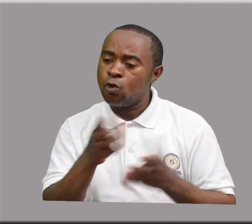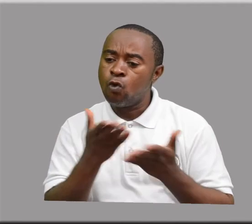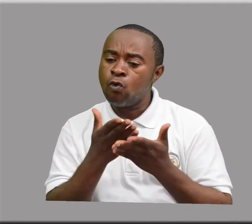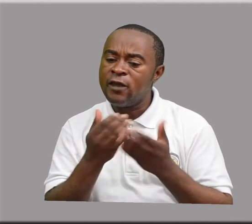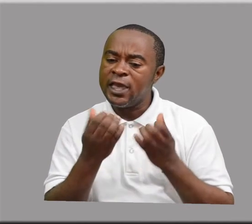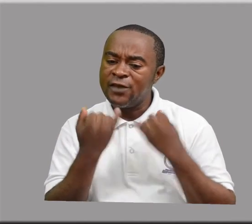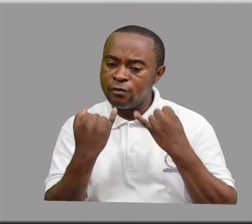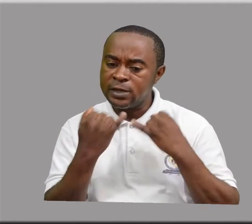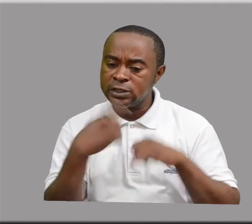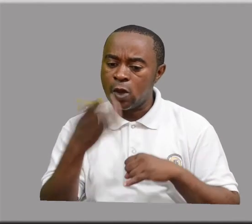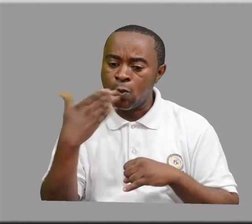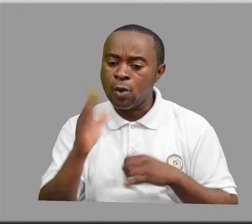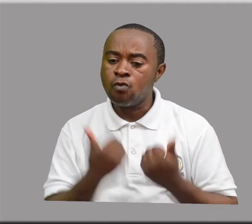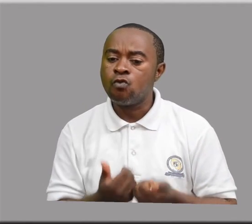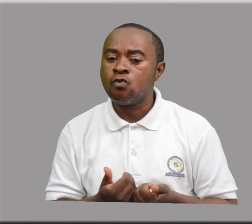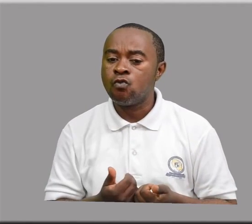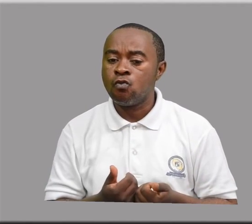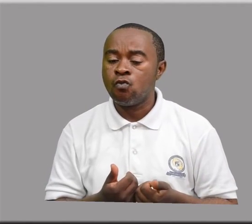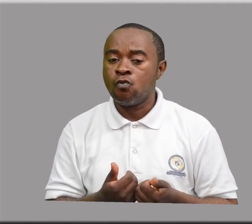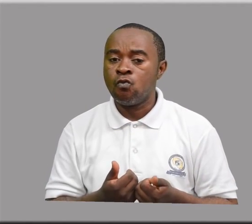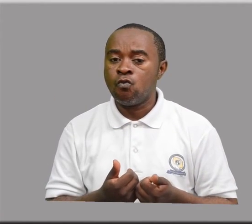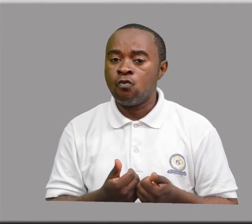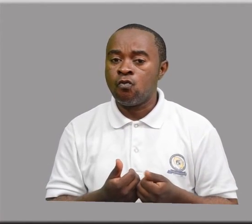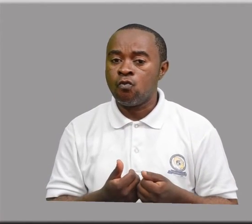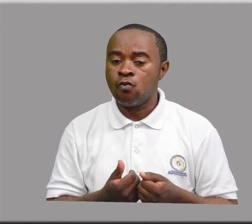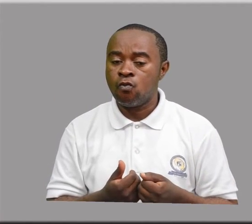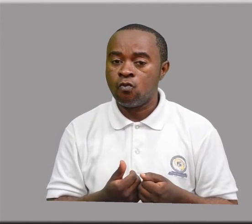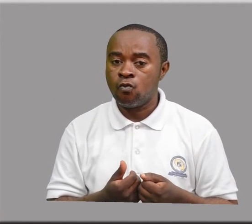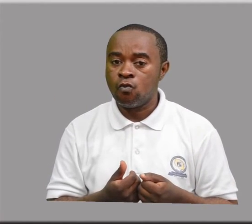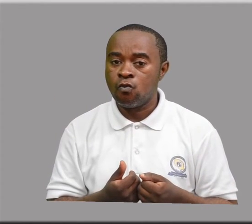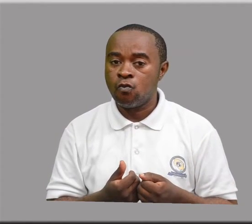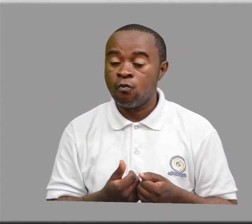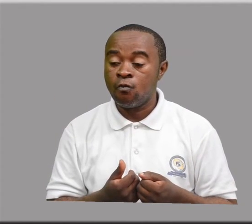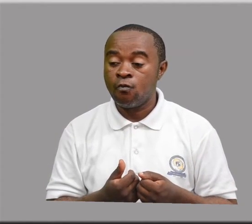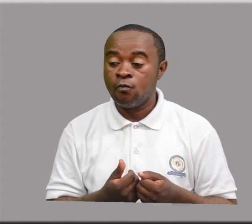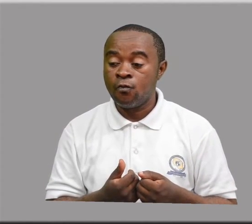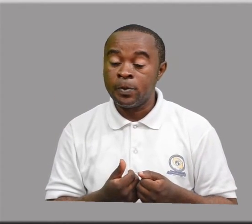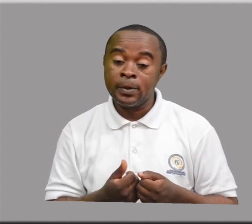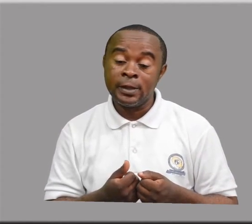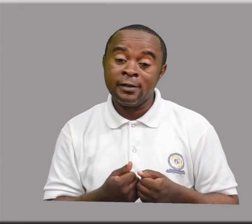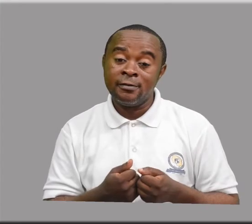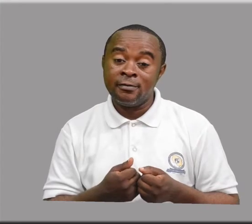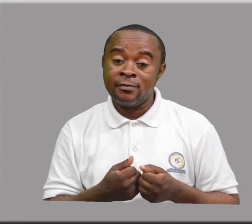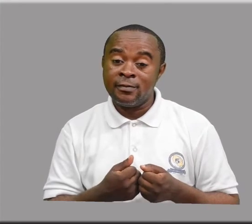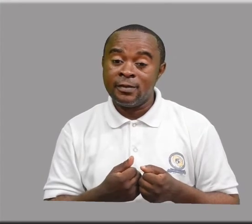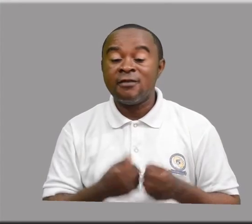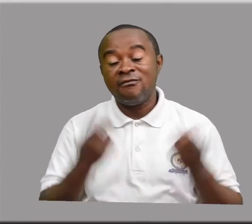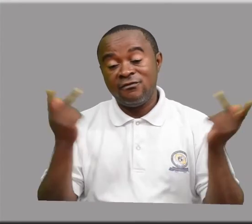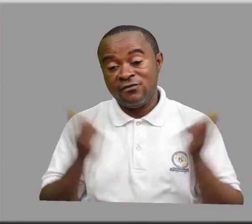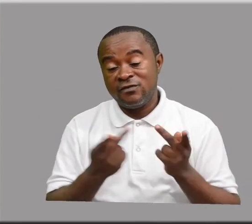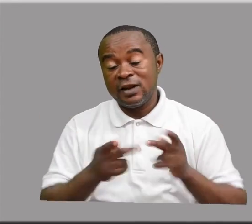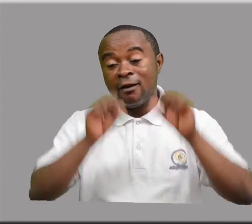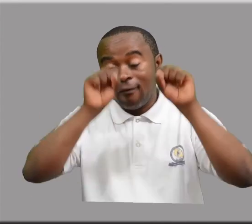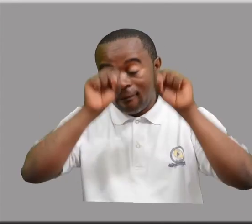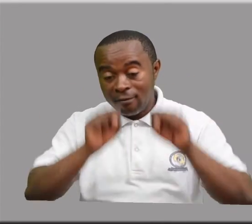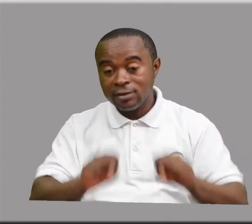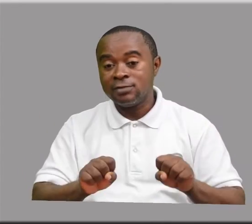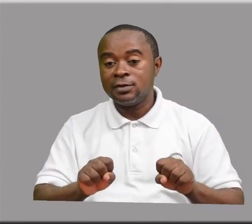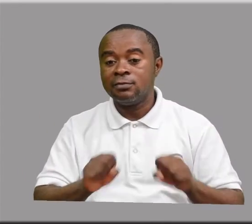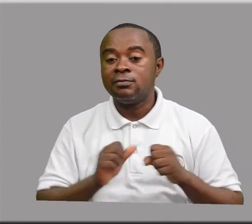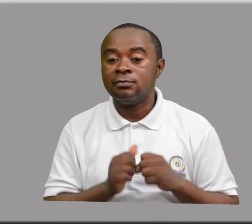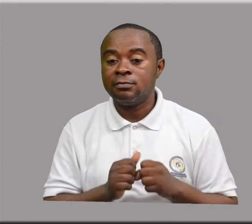you think this is what you are finding. And you have to be mindful of